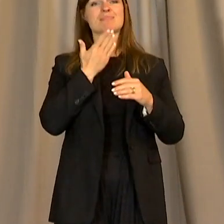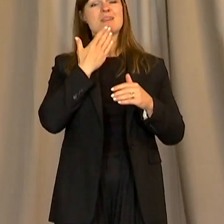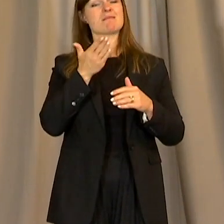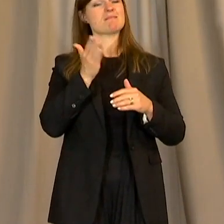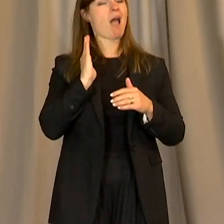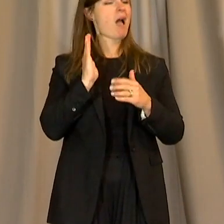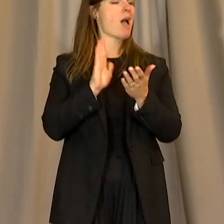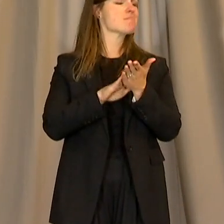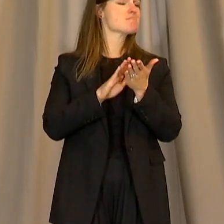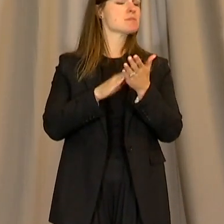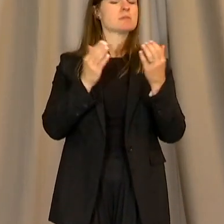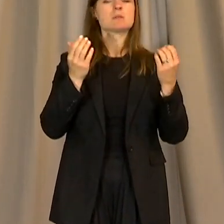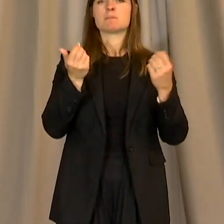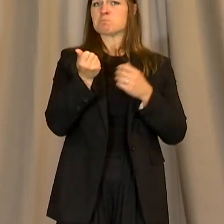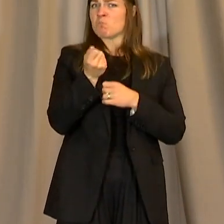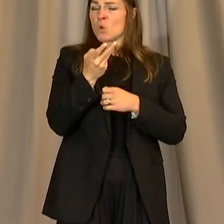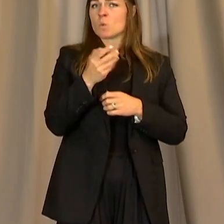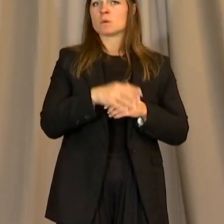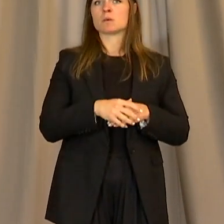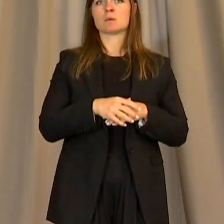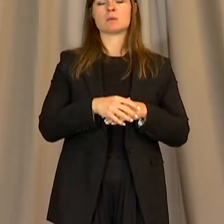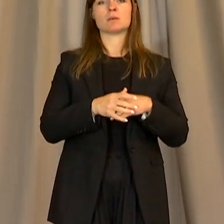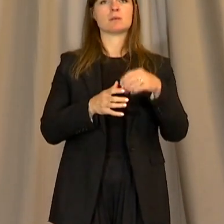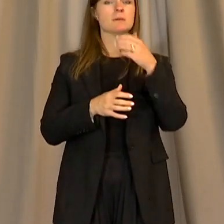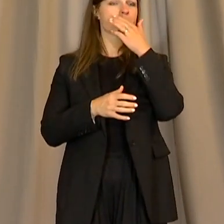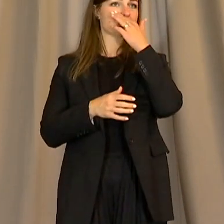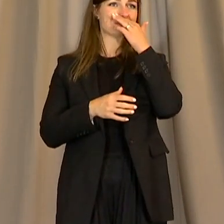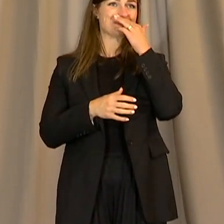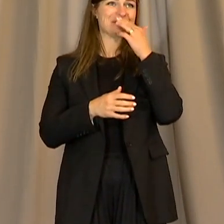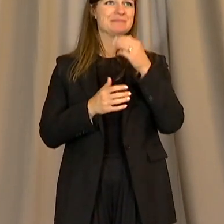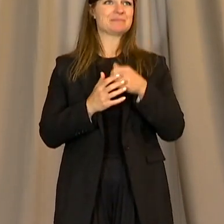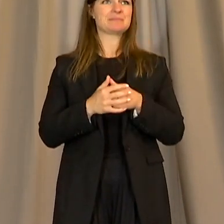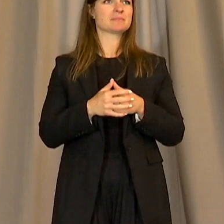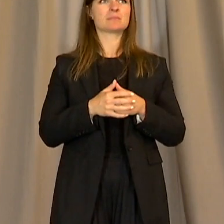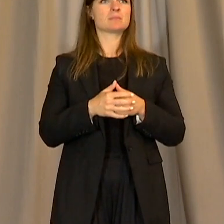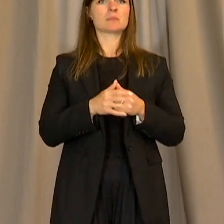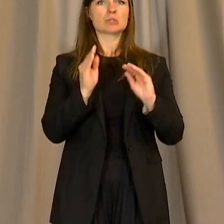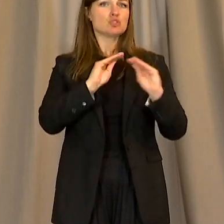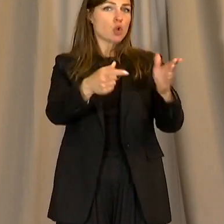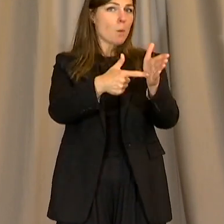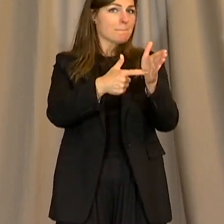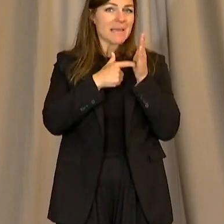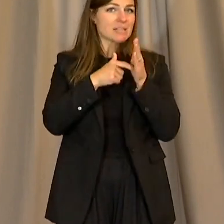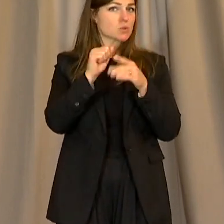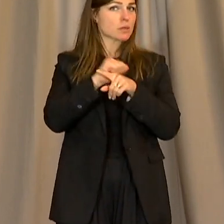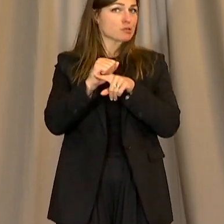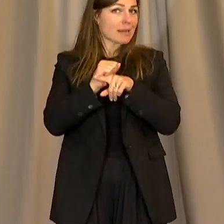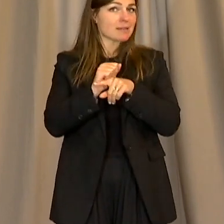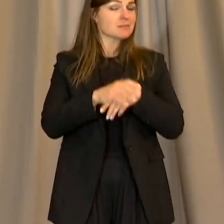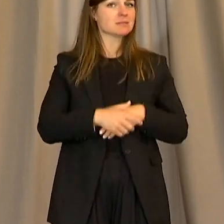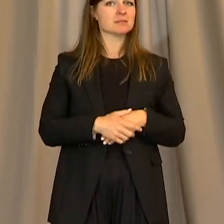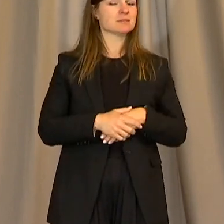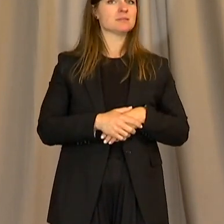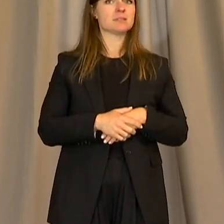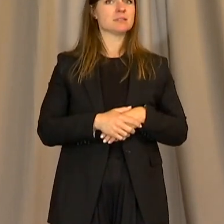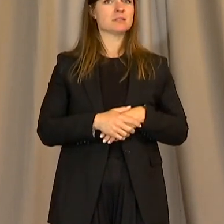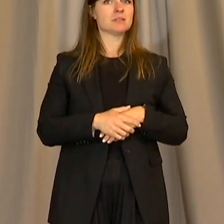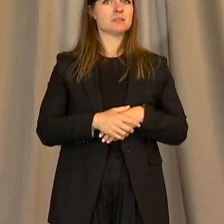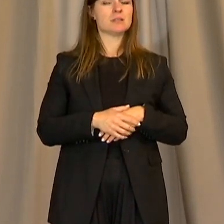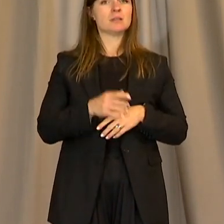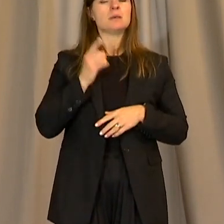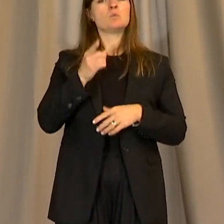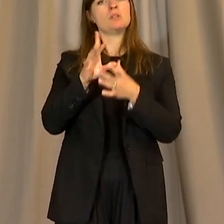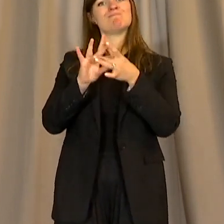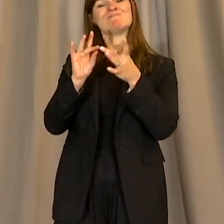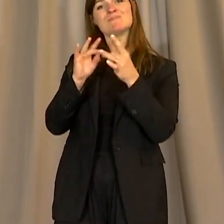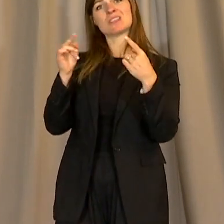here. But we won't even have mandatory trainings. You talked about the hurt